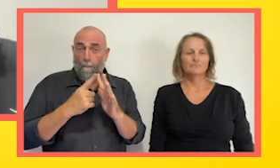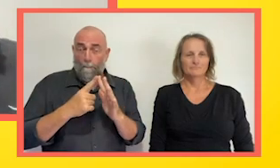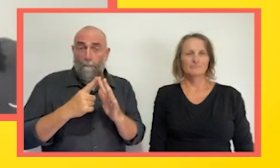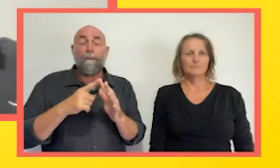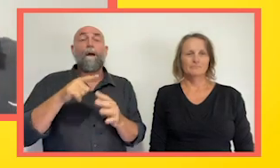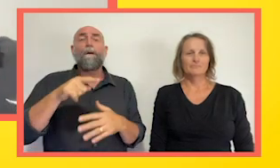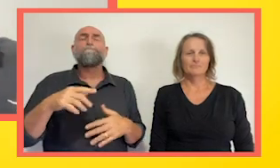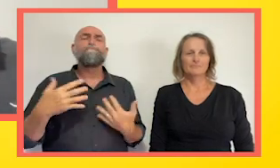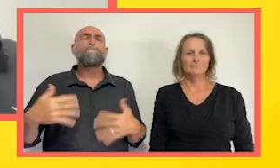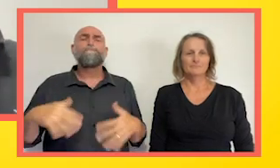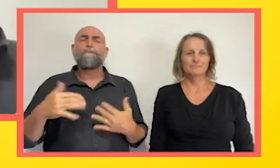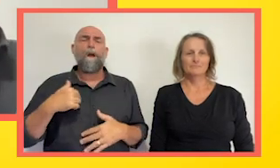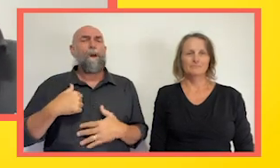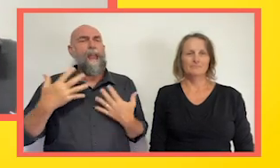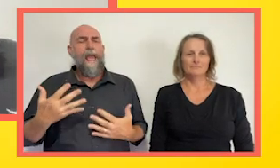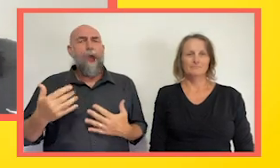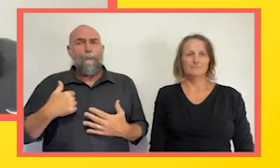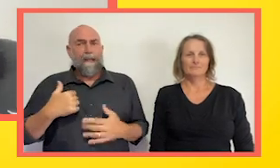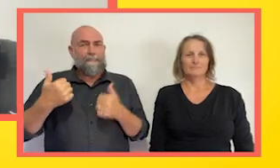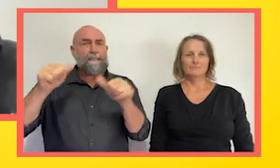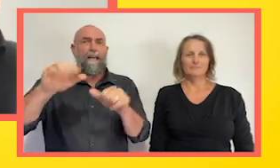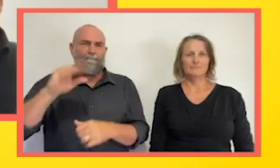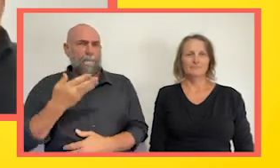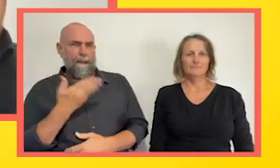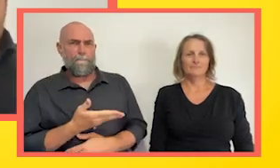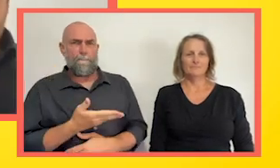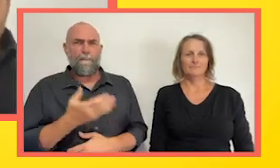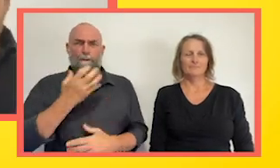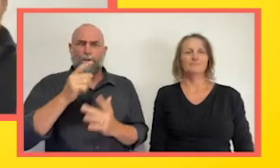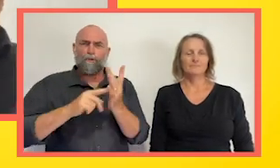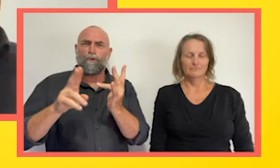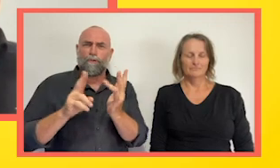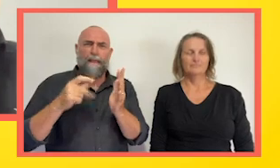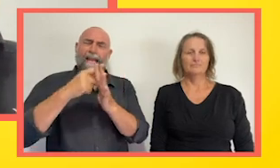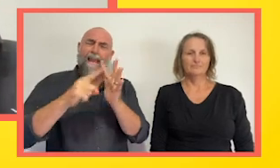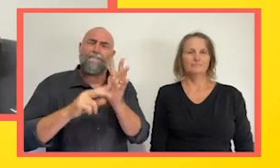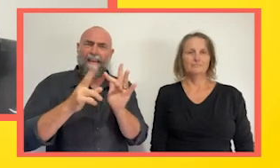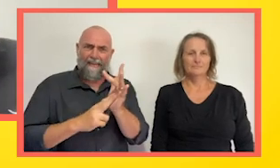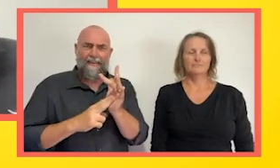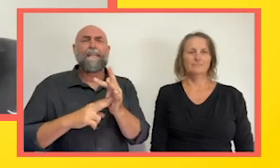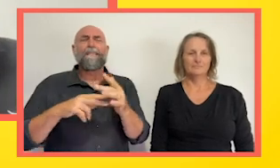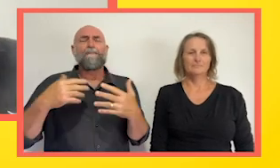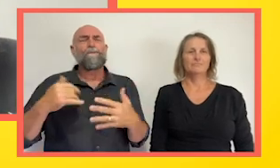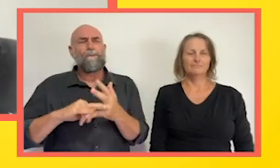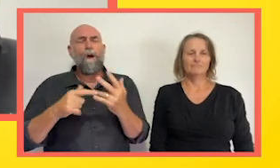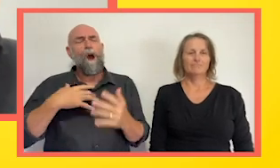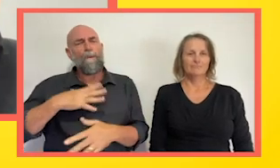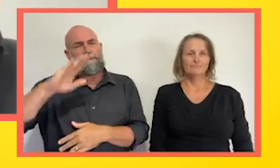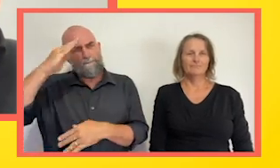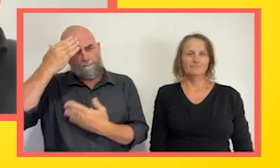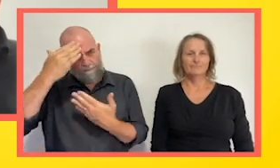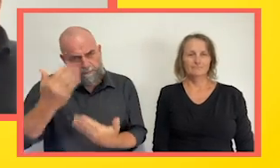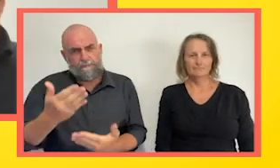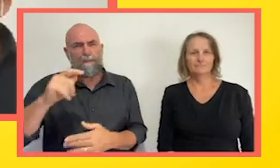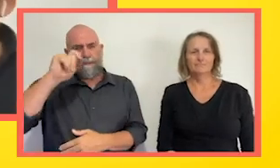1960, and we stand on the shoulders of the great ones that come before us, and we salute you at You Little Ripper,